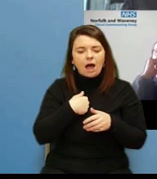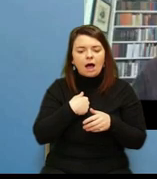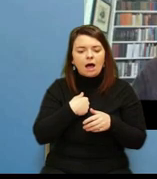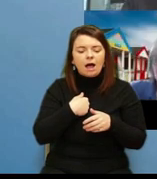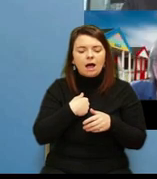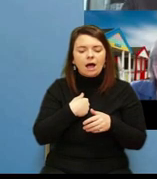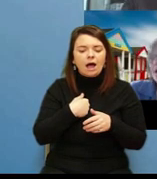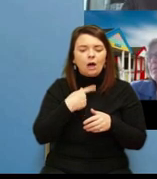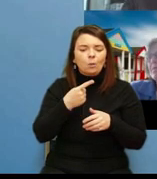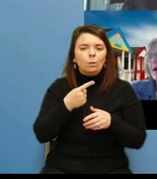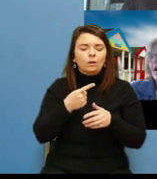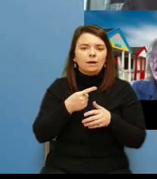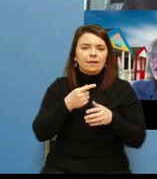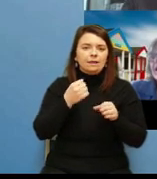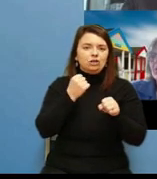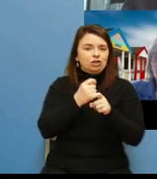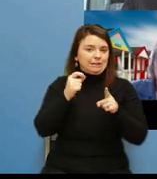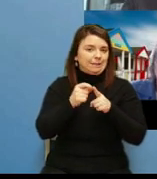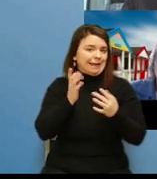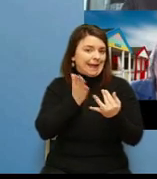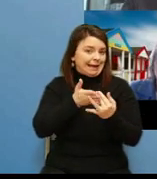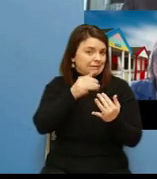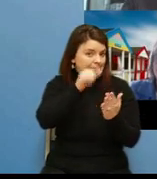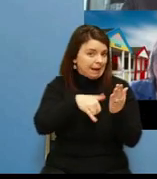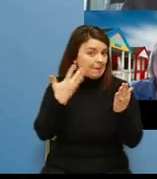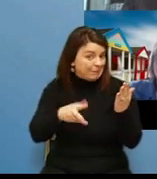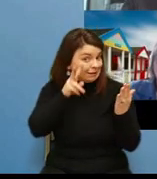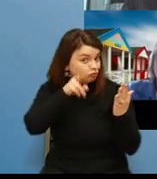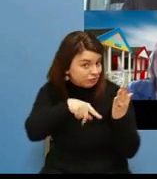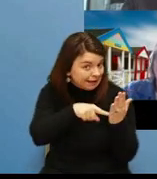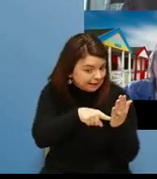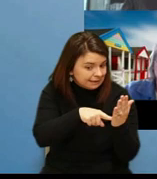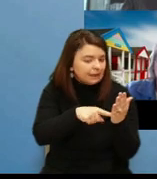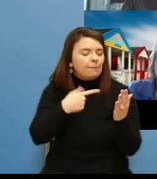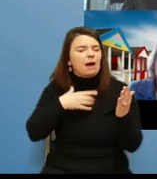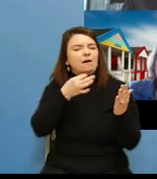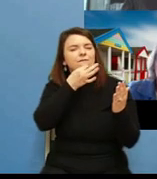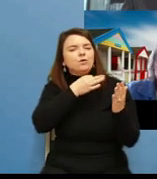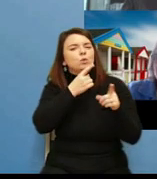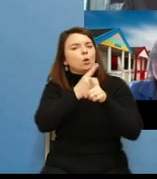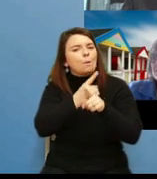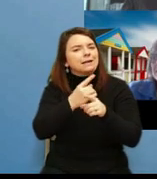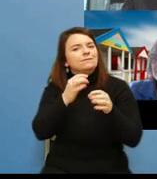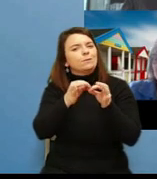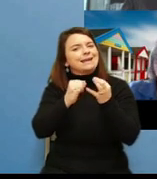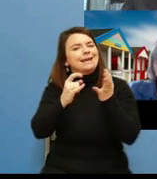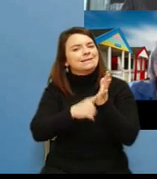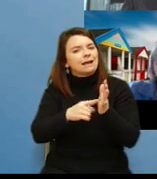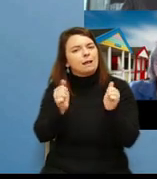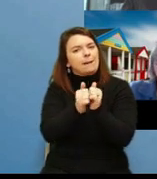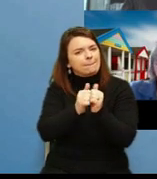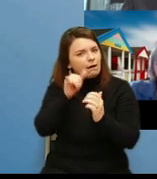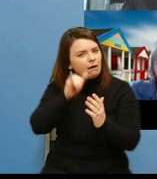Thank you very much. I will largely take the GP access paper as read, but I just want to make some